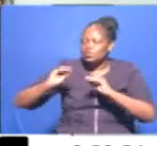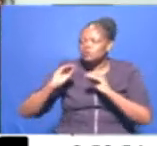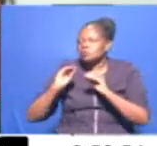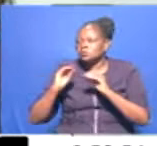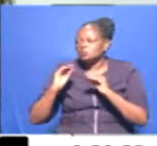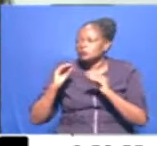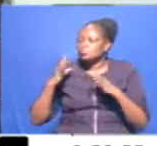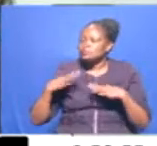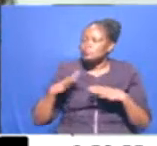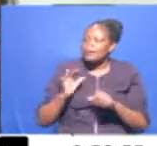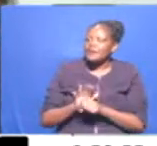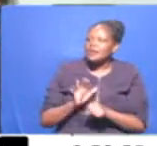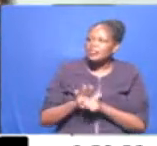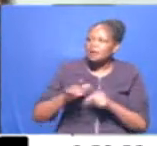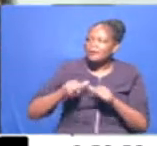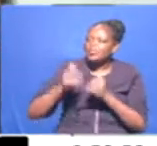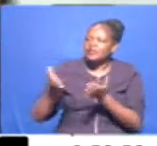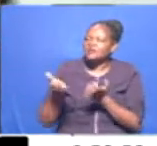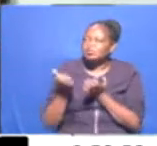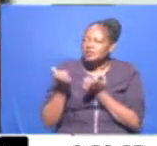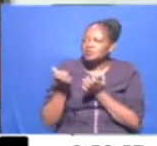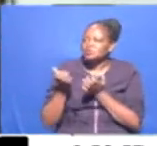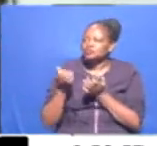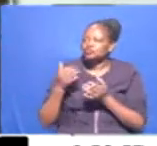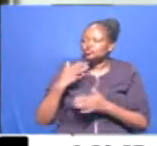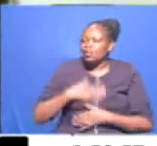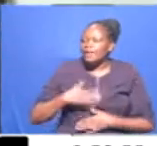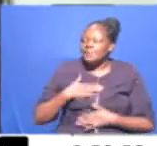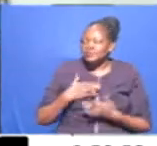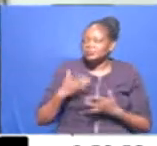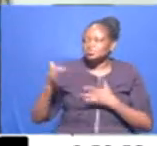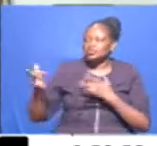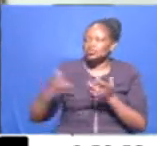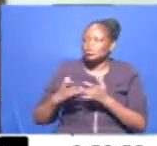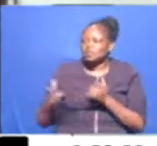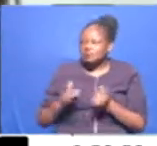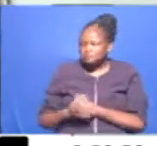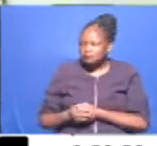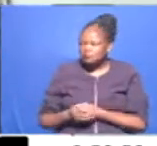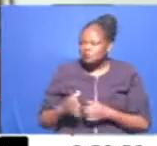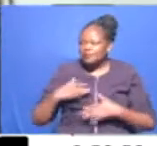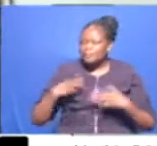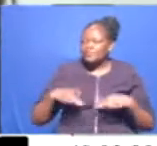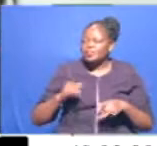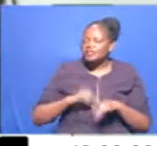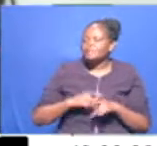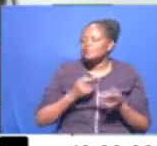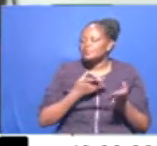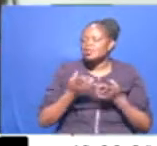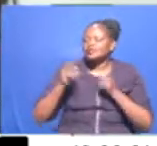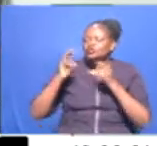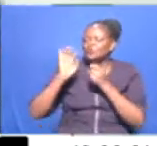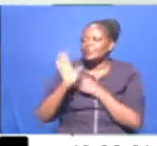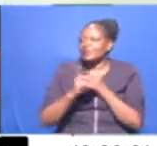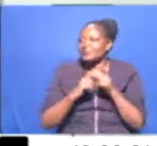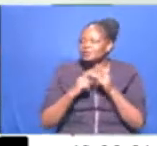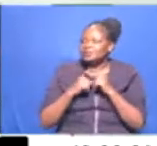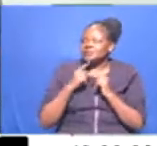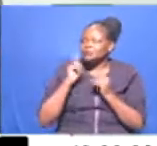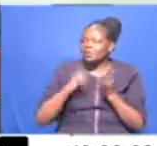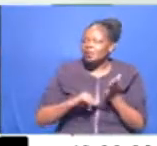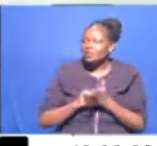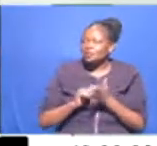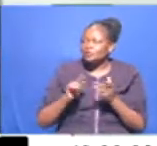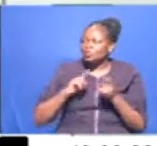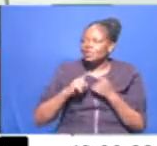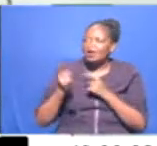masses about the need to appreciate concerns, appreciate people when they bring forth their issues. And we start saying, when I come